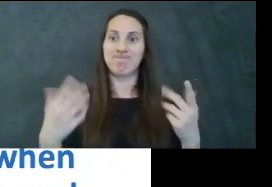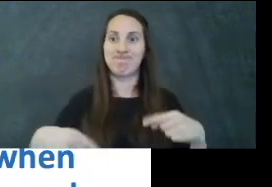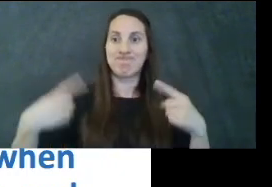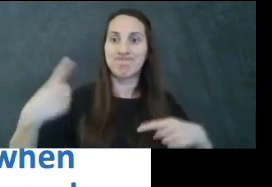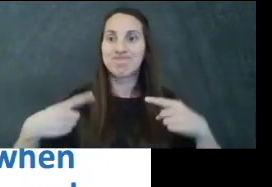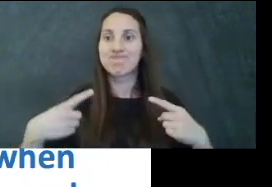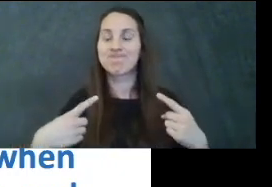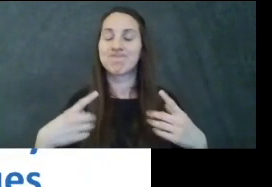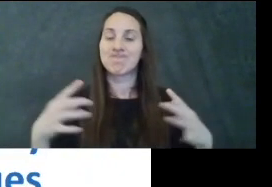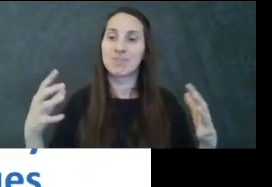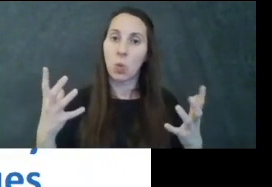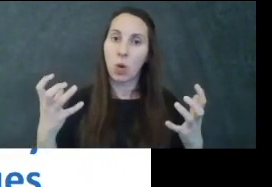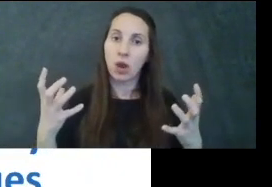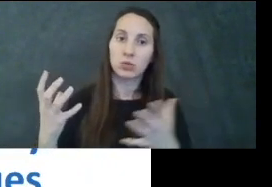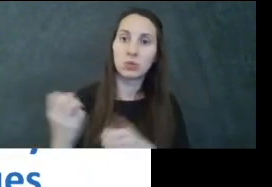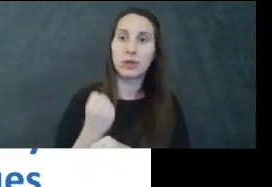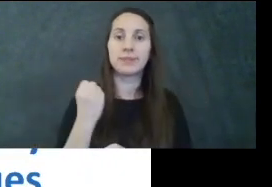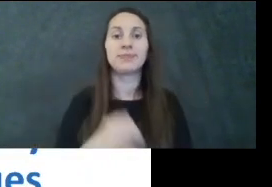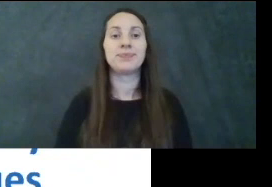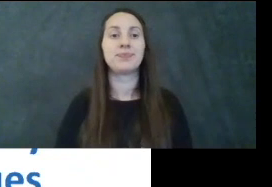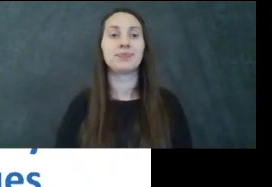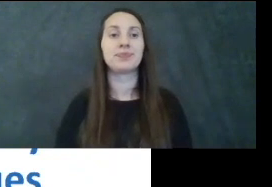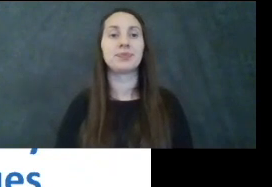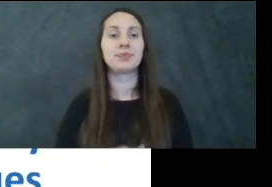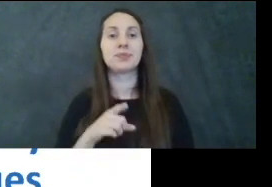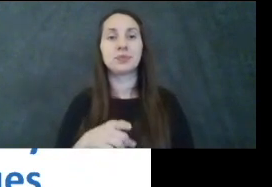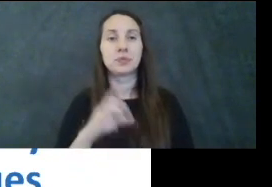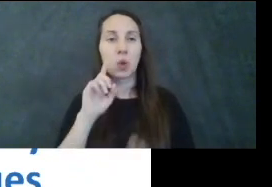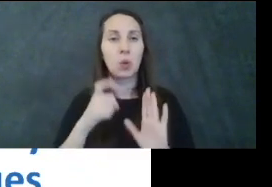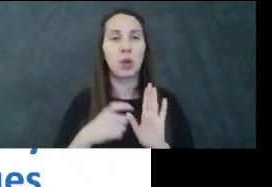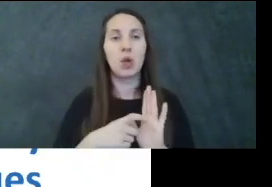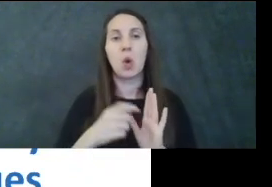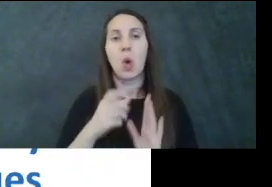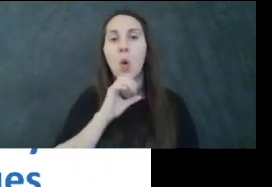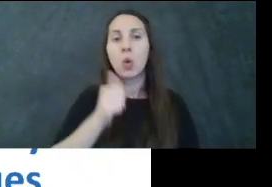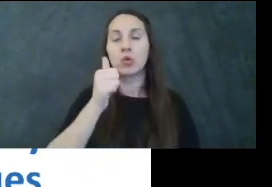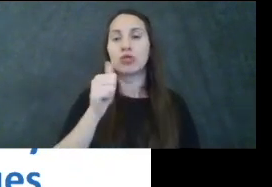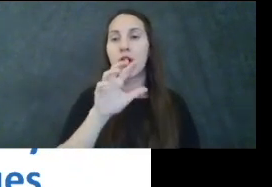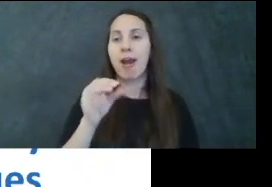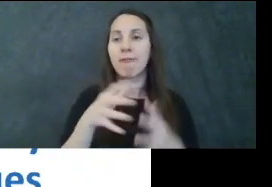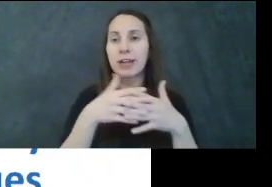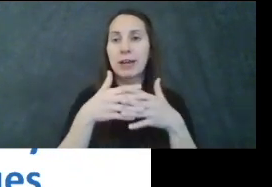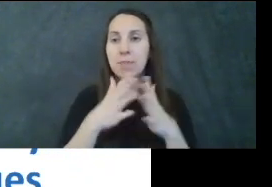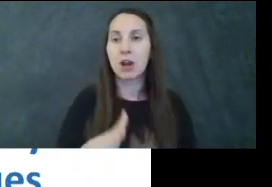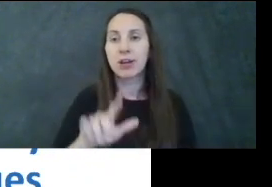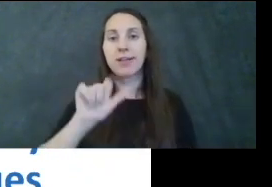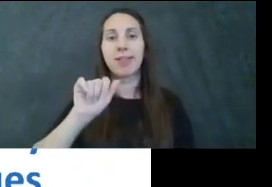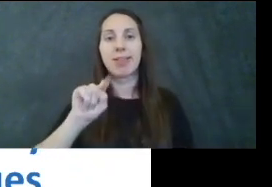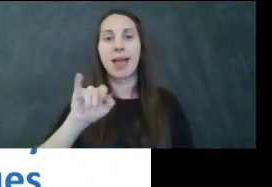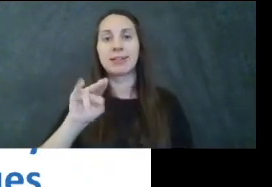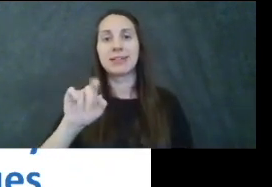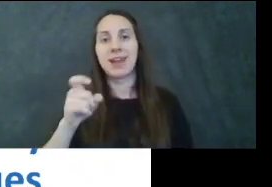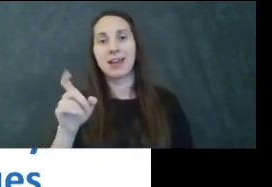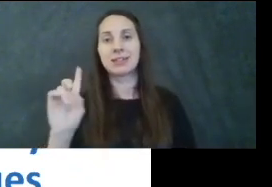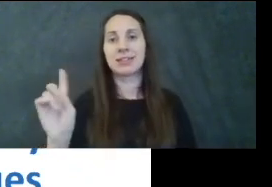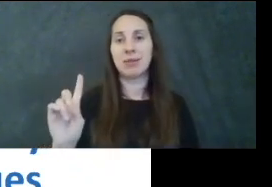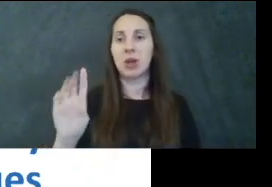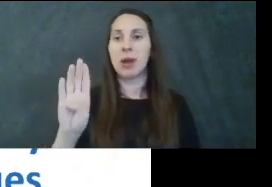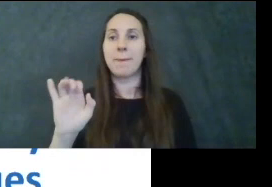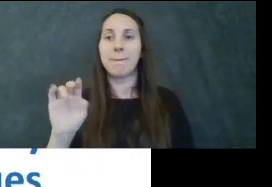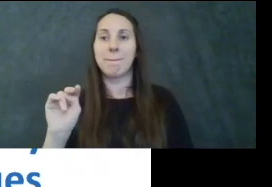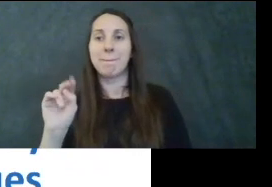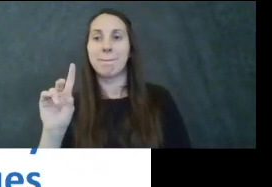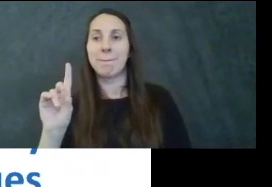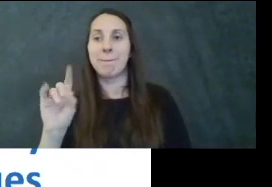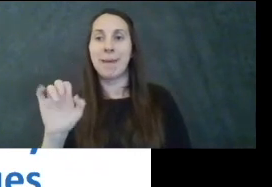majority of older African American, Latinx, Democratic, and Biden voters also found that these motivated how they